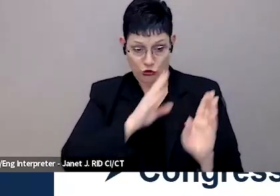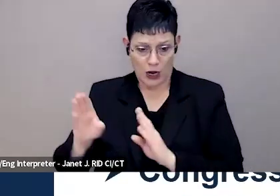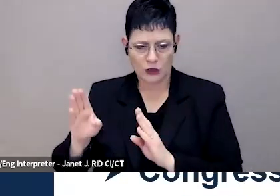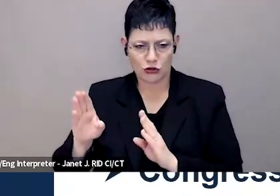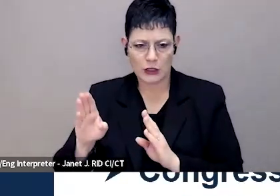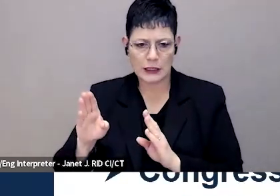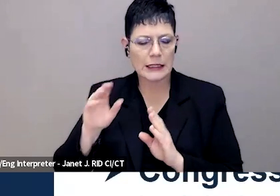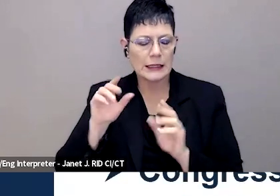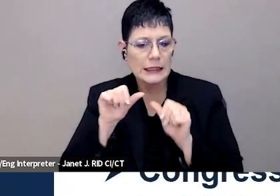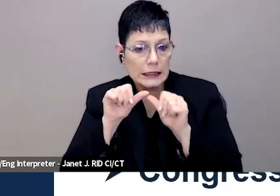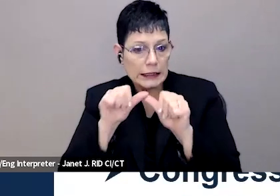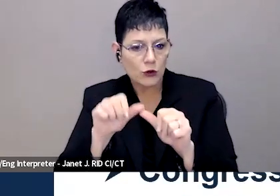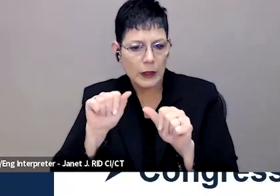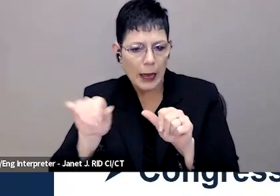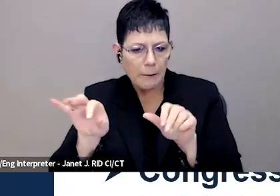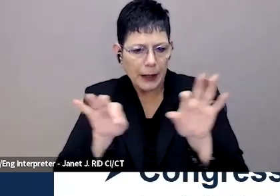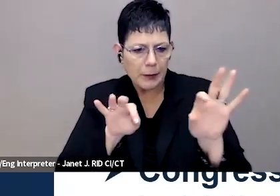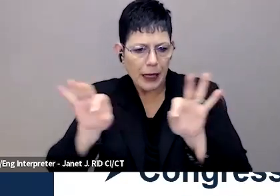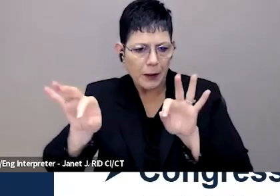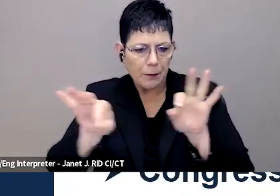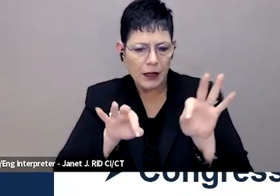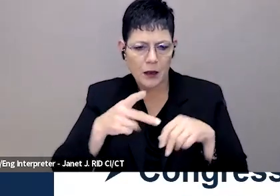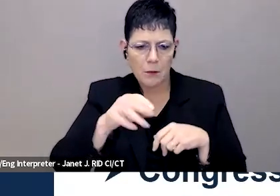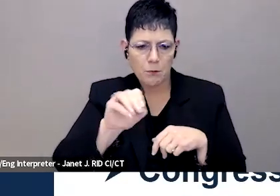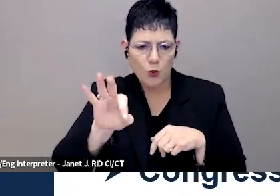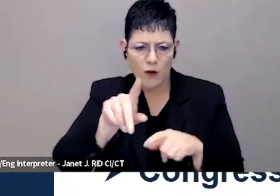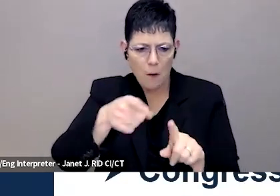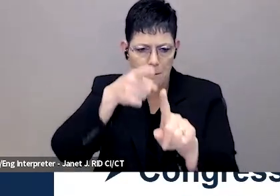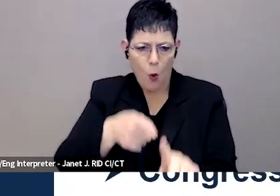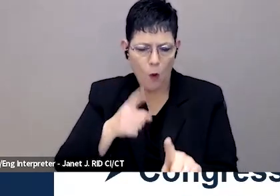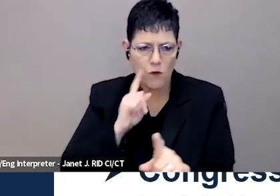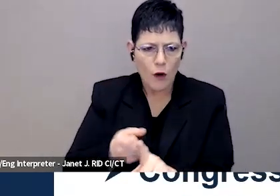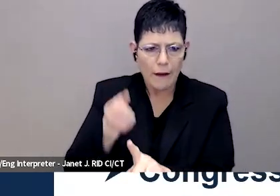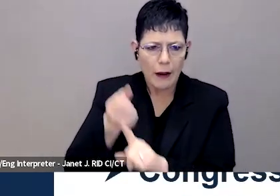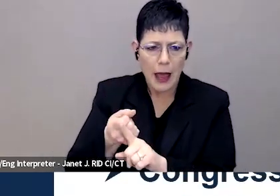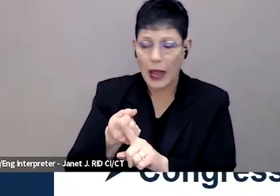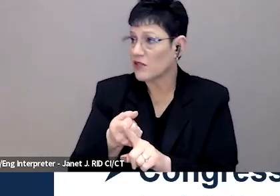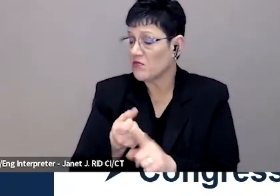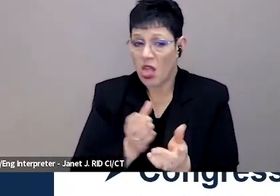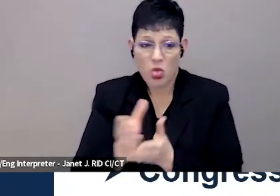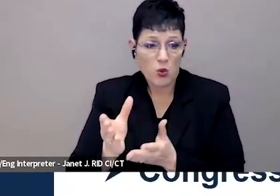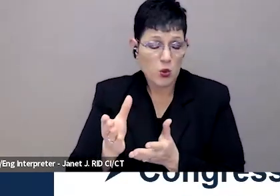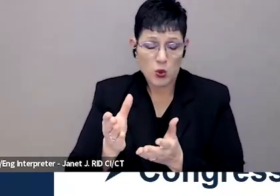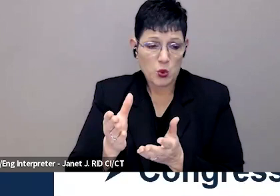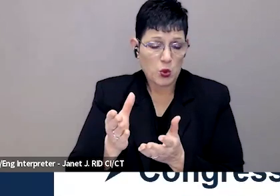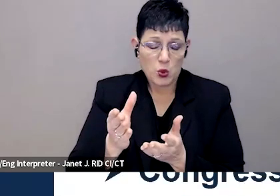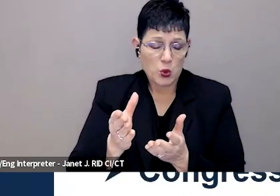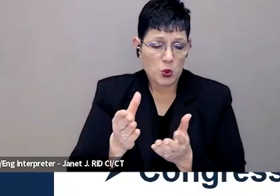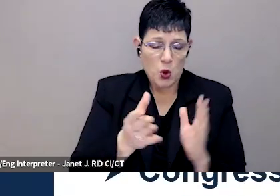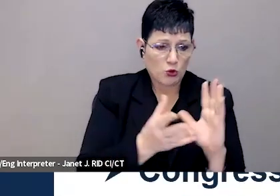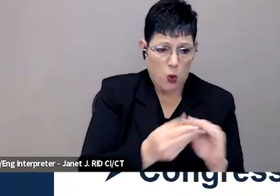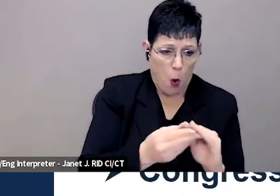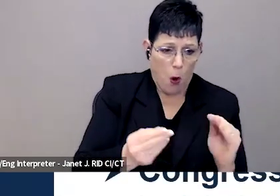to capture proof points in terms of impact, whether through stories or through more